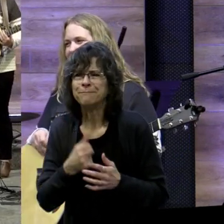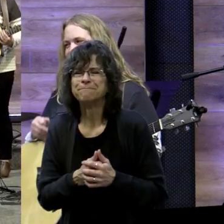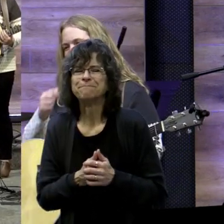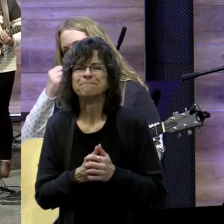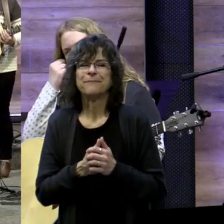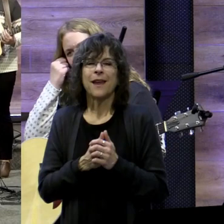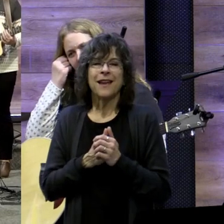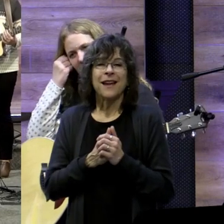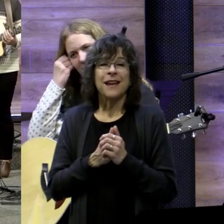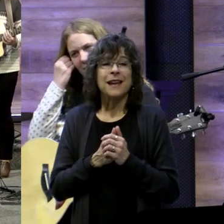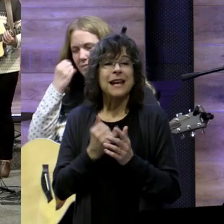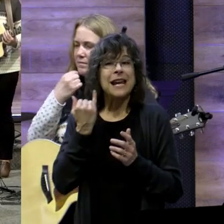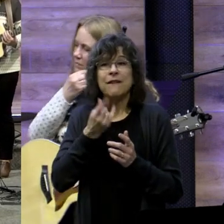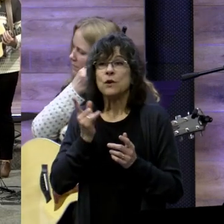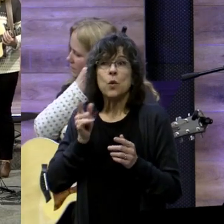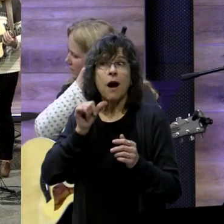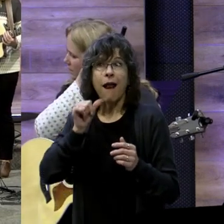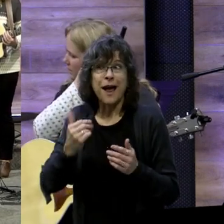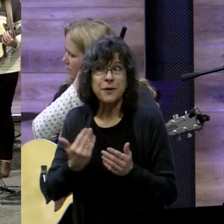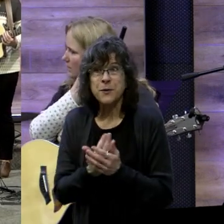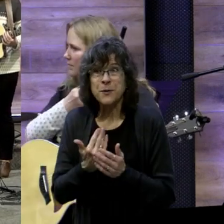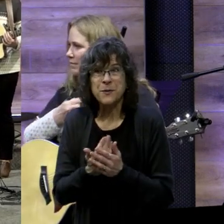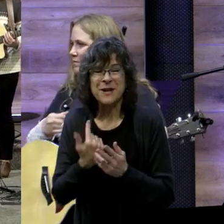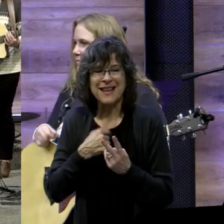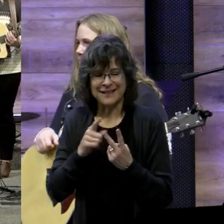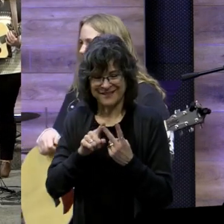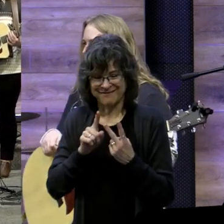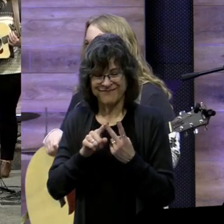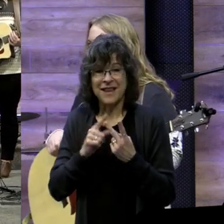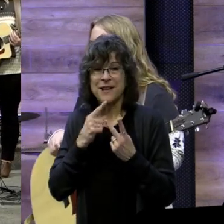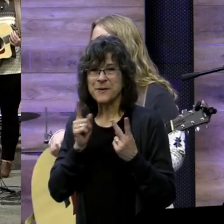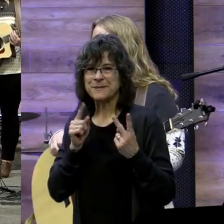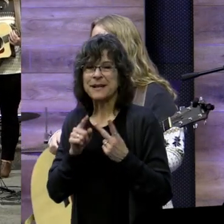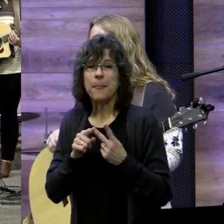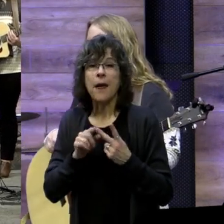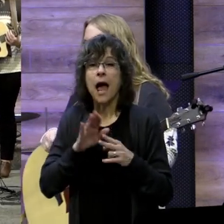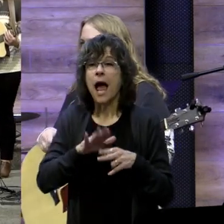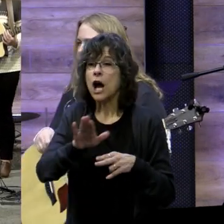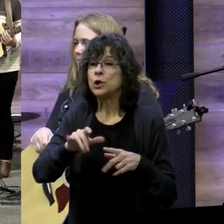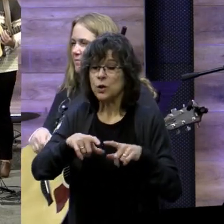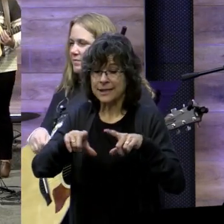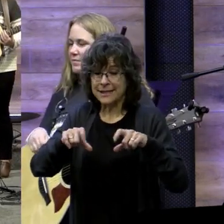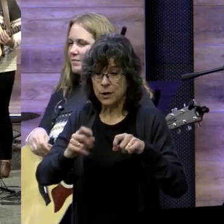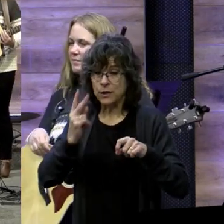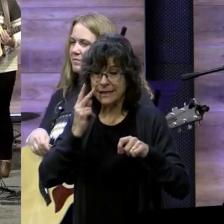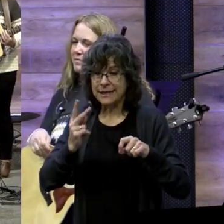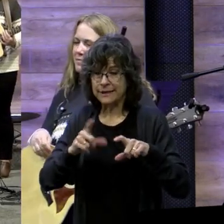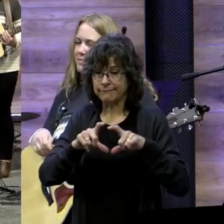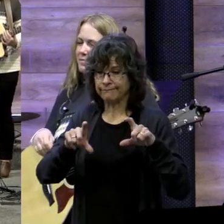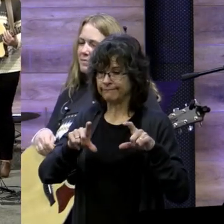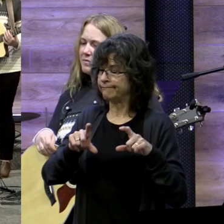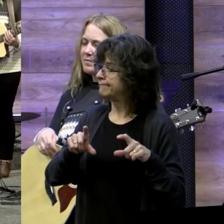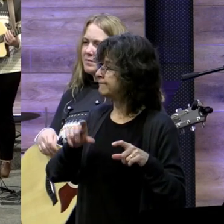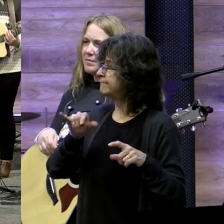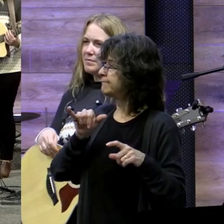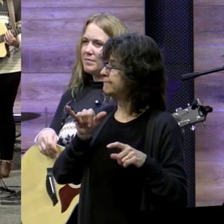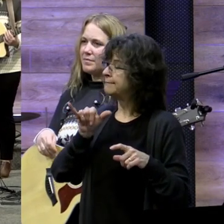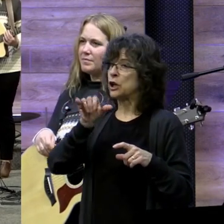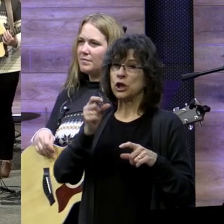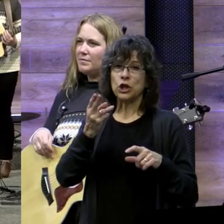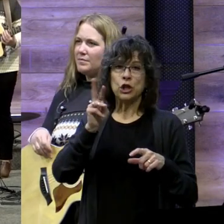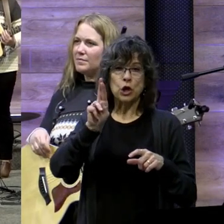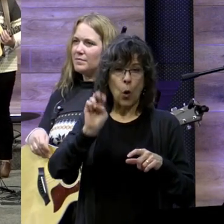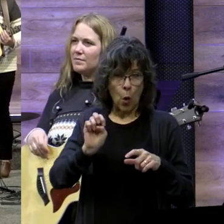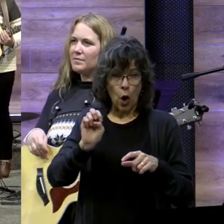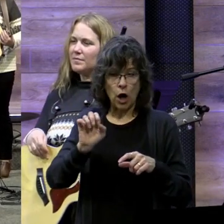secondly, if you are not new with us today, on your seat, you probably saw one of these. This is an invite